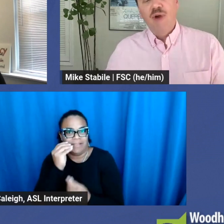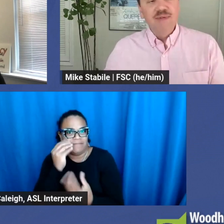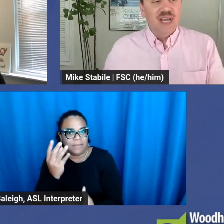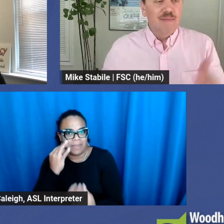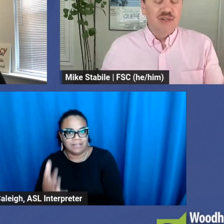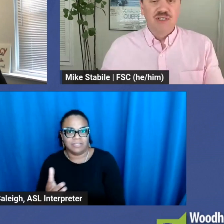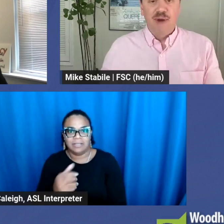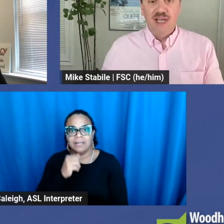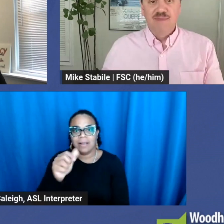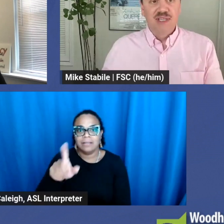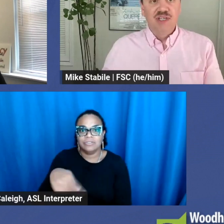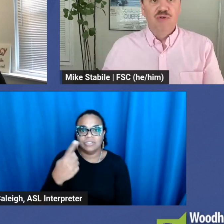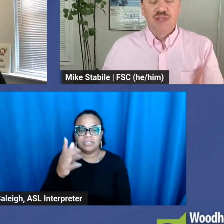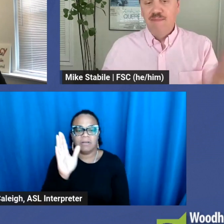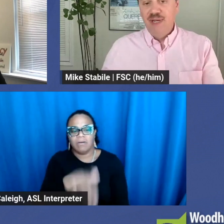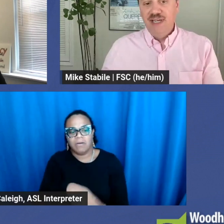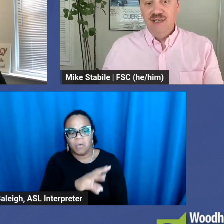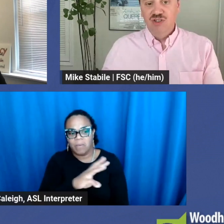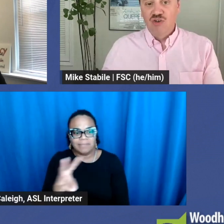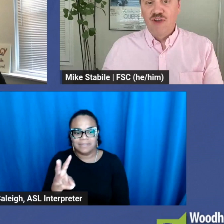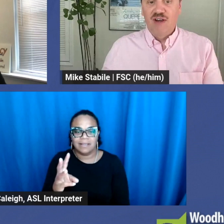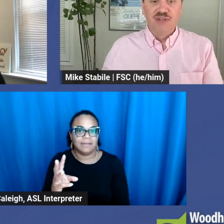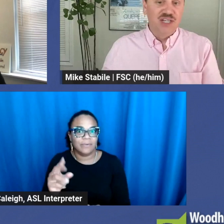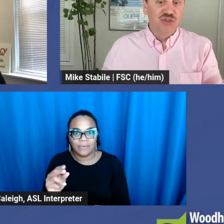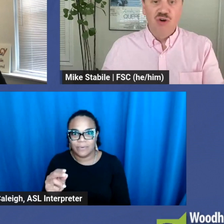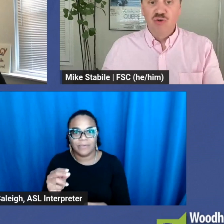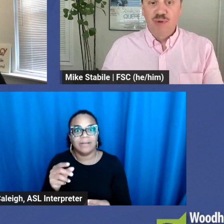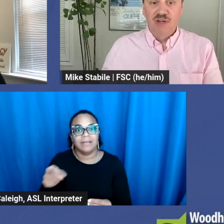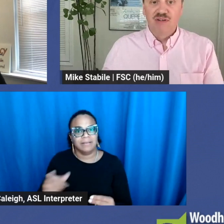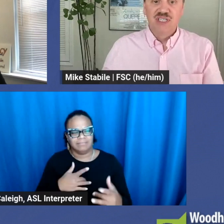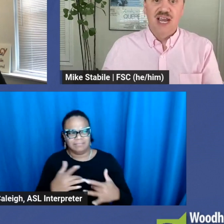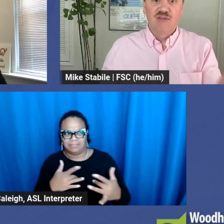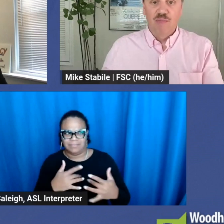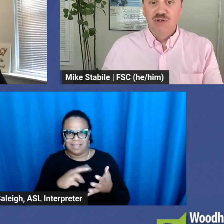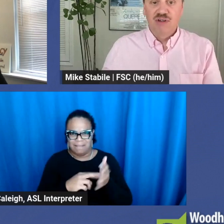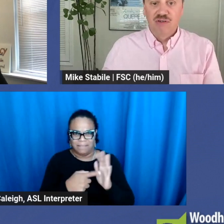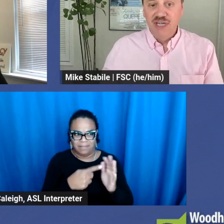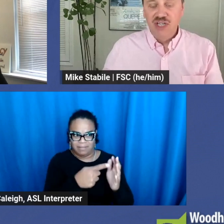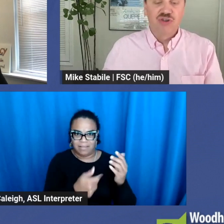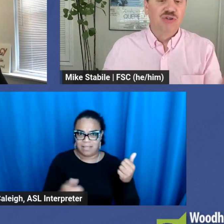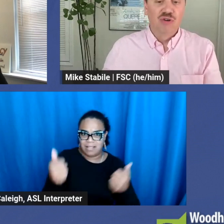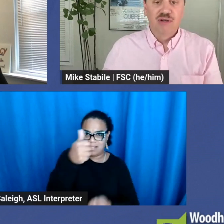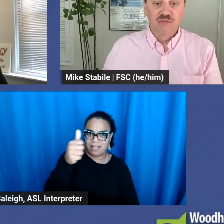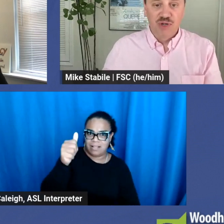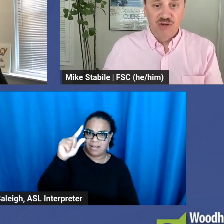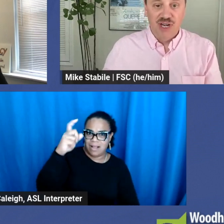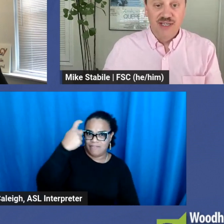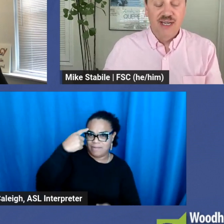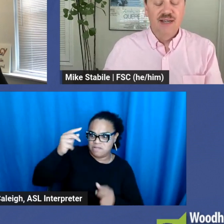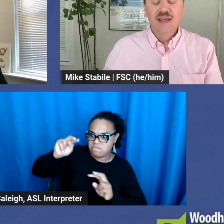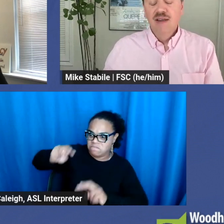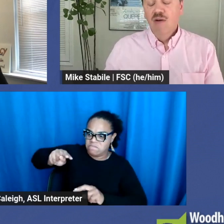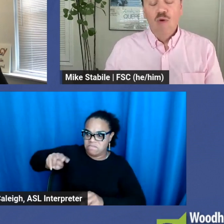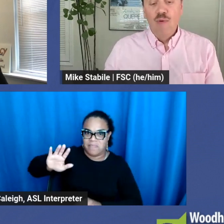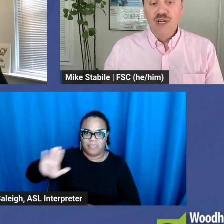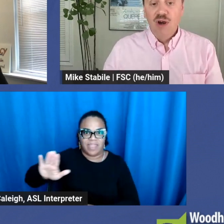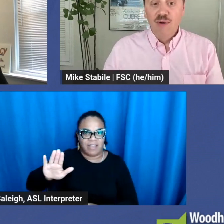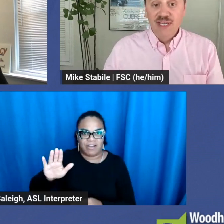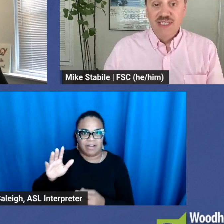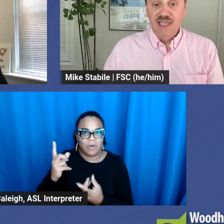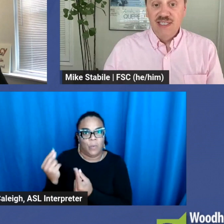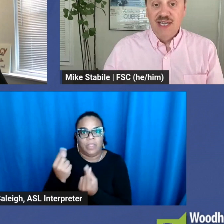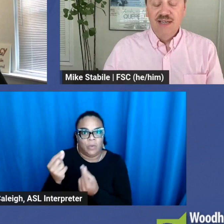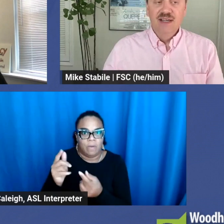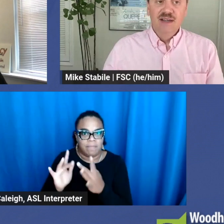going to a website, but there's the possibility that you are then being surveilled as you go to a particular site or a particular niche, or you look at particular content. What we